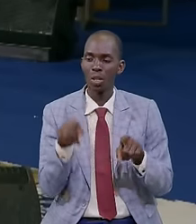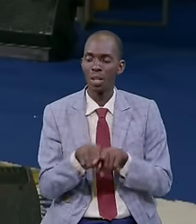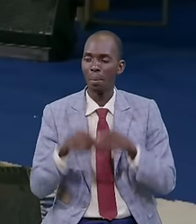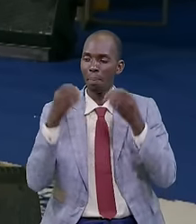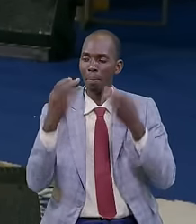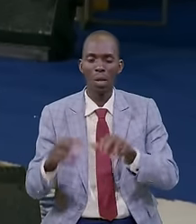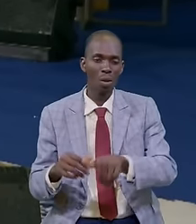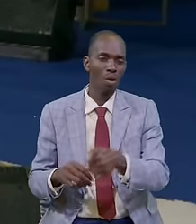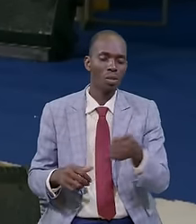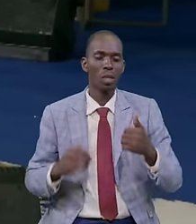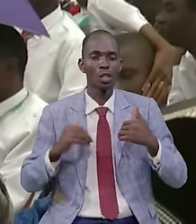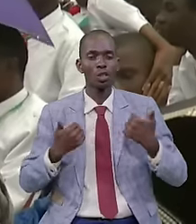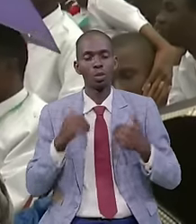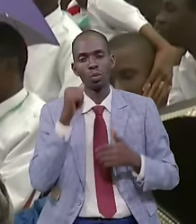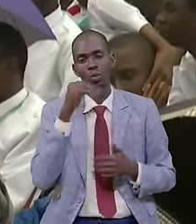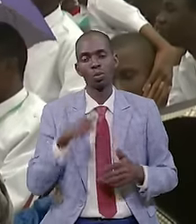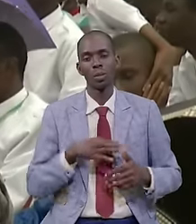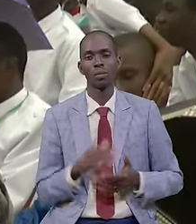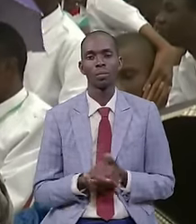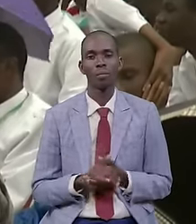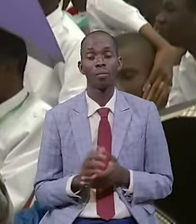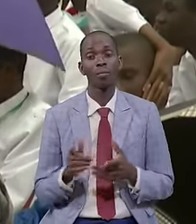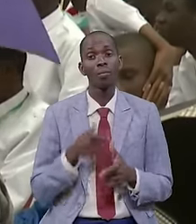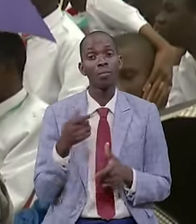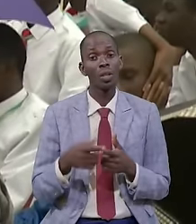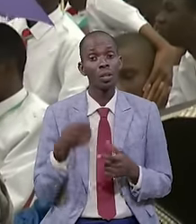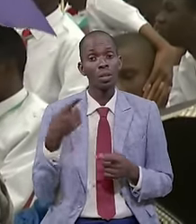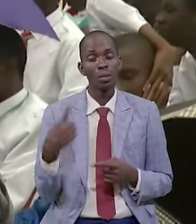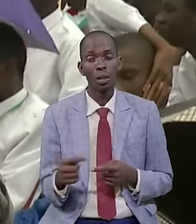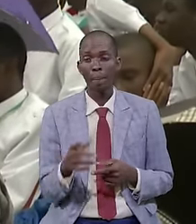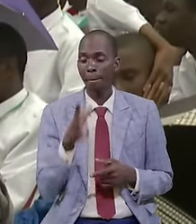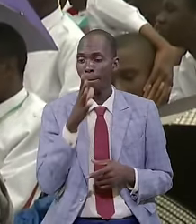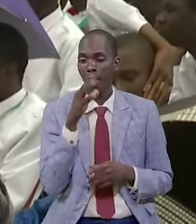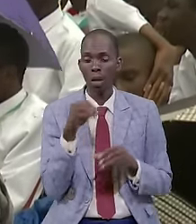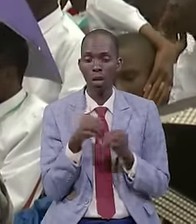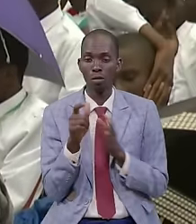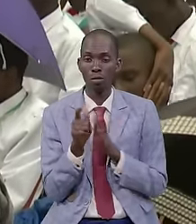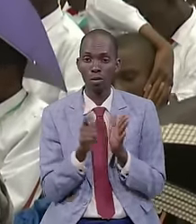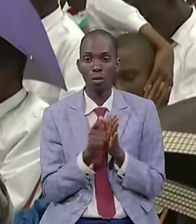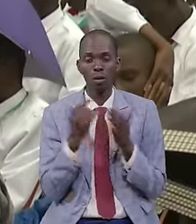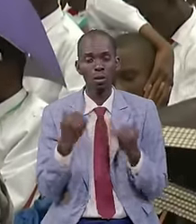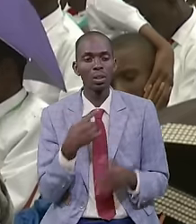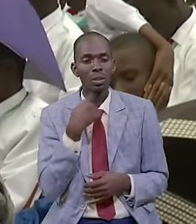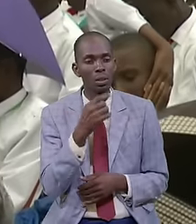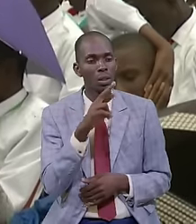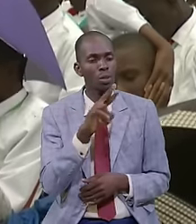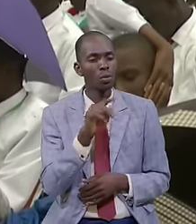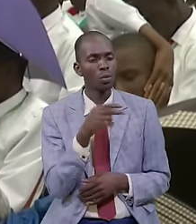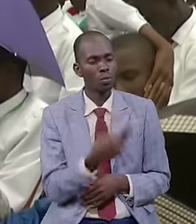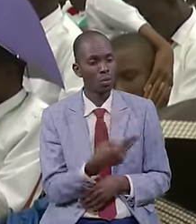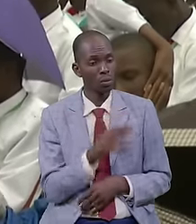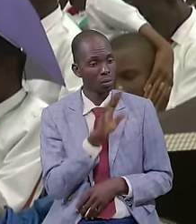Eventually, the mother said, now, are we going to die of hunger here? Why don't you go out and